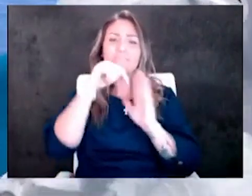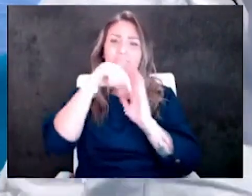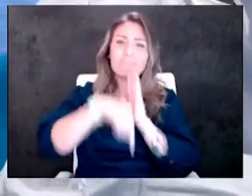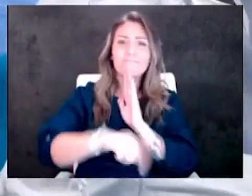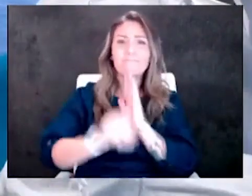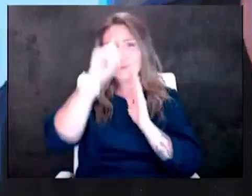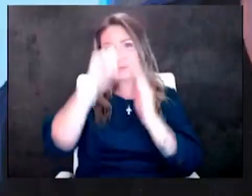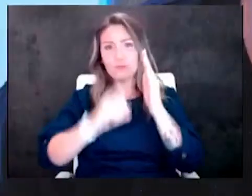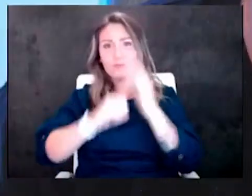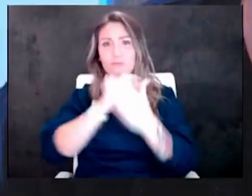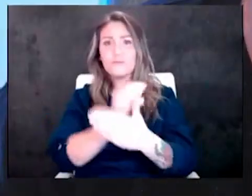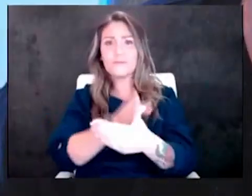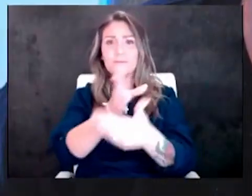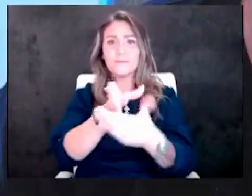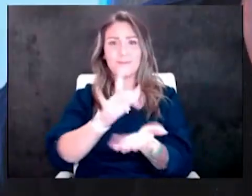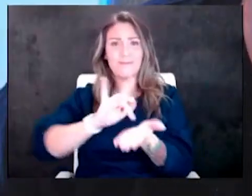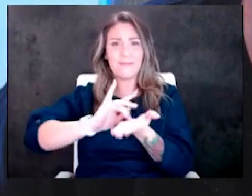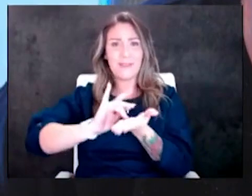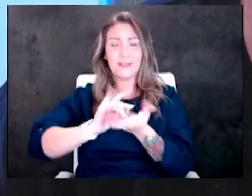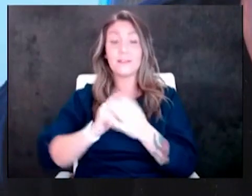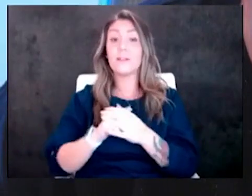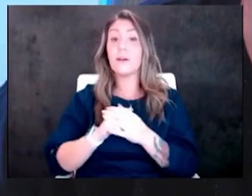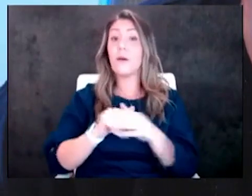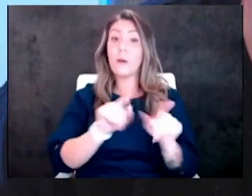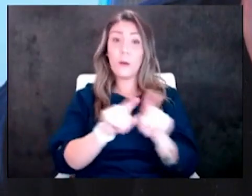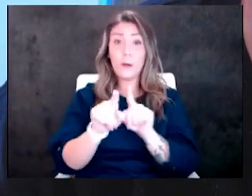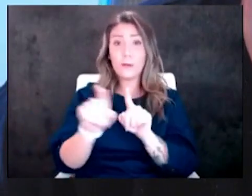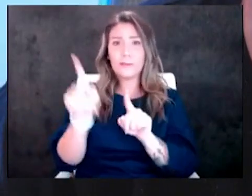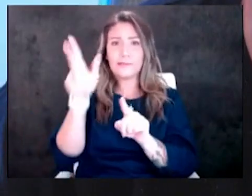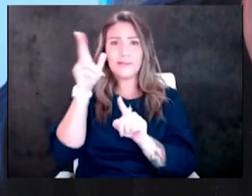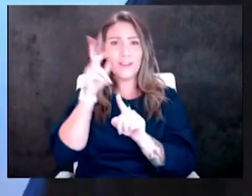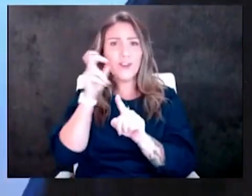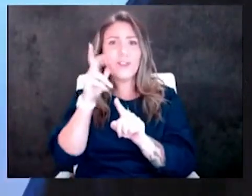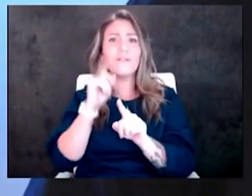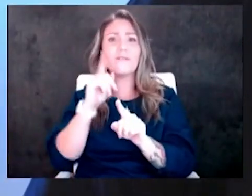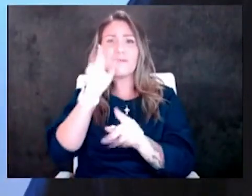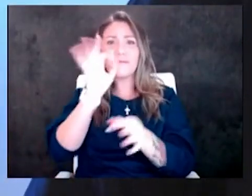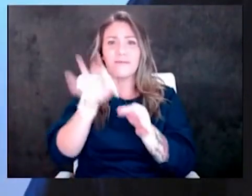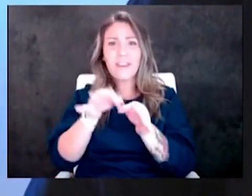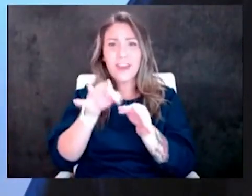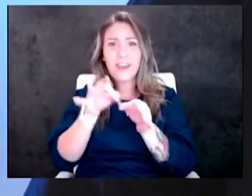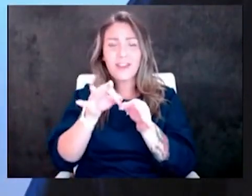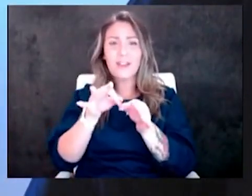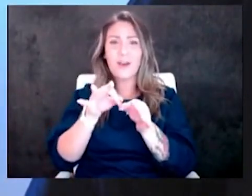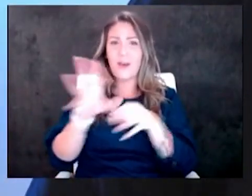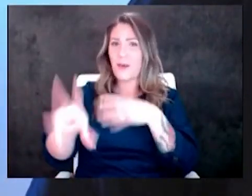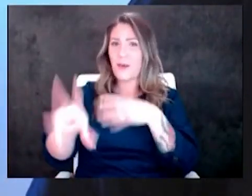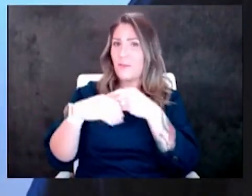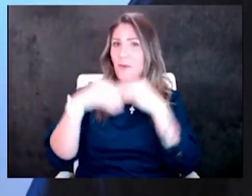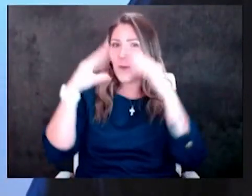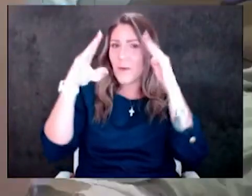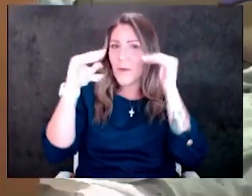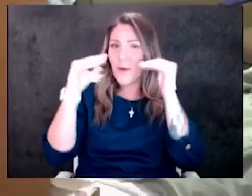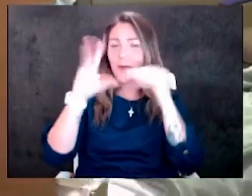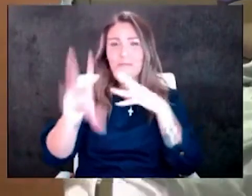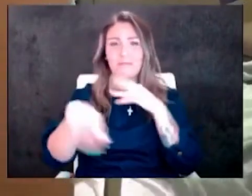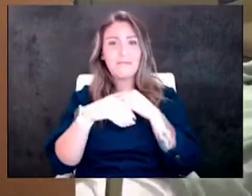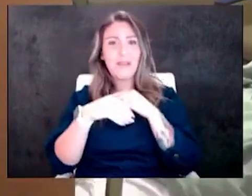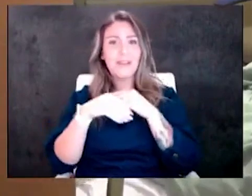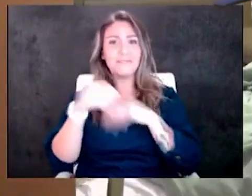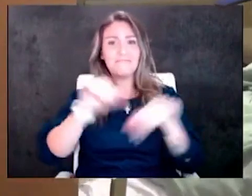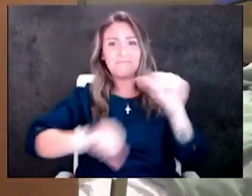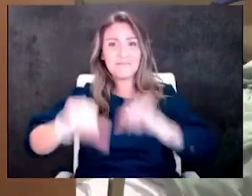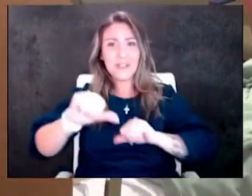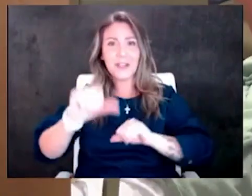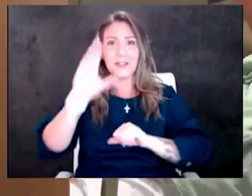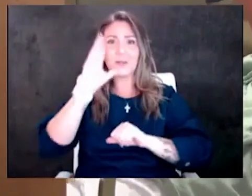medicine. Plus, you've heard us say that faith plus hope and science will get us through. And we have the story